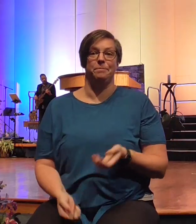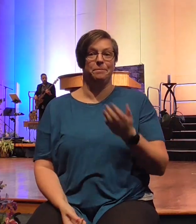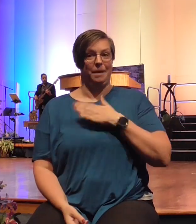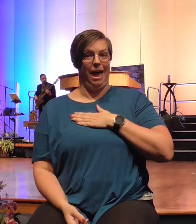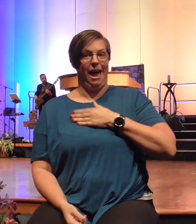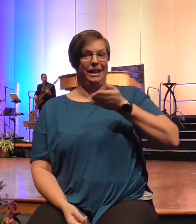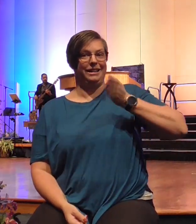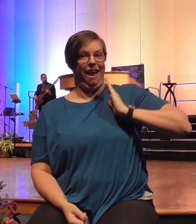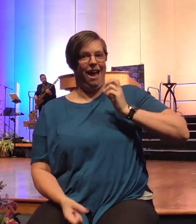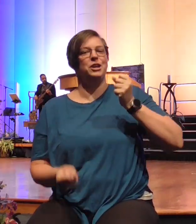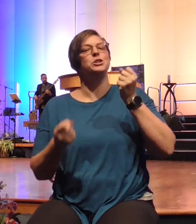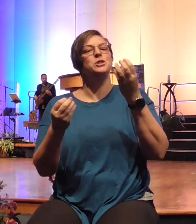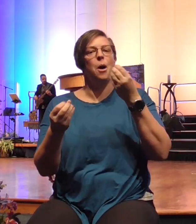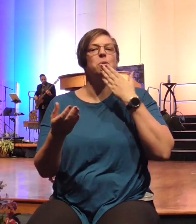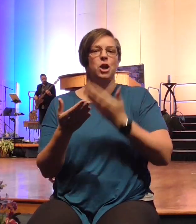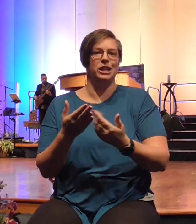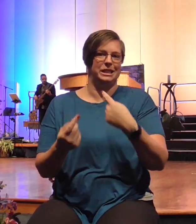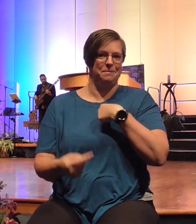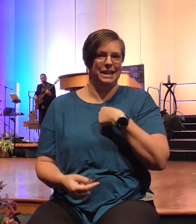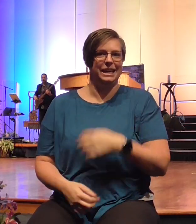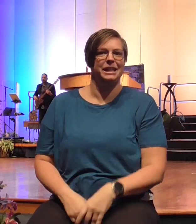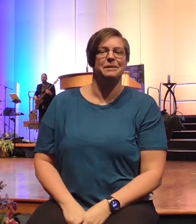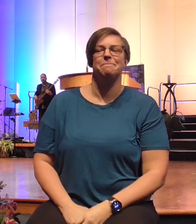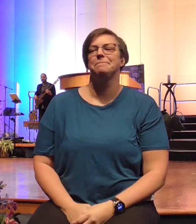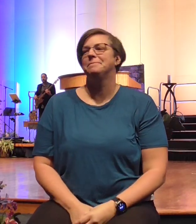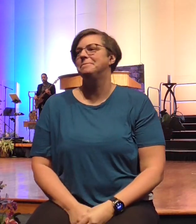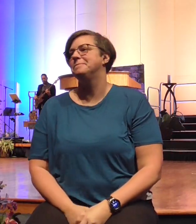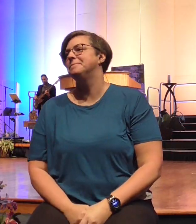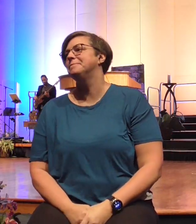My God is so good to me.